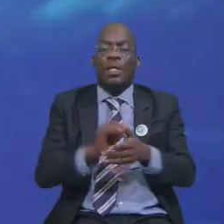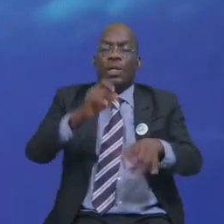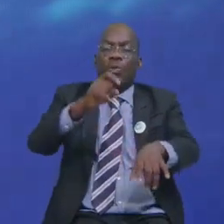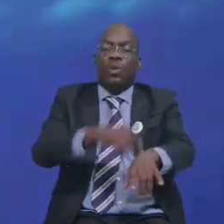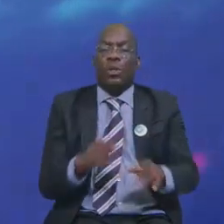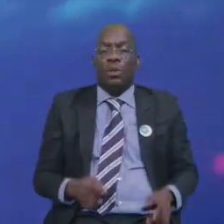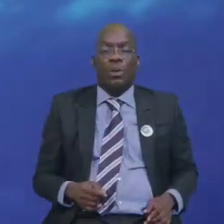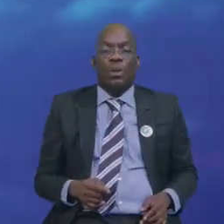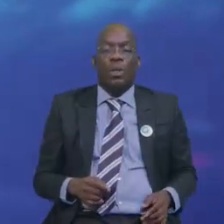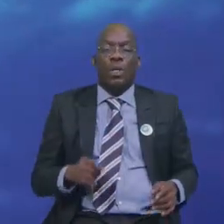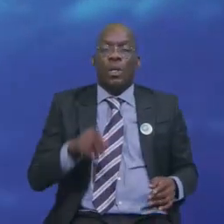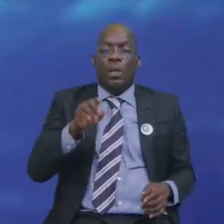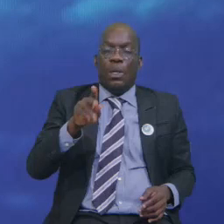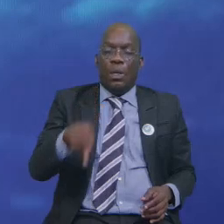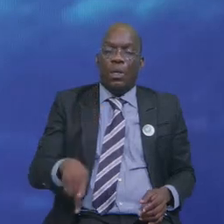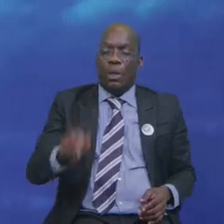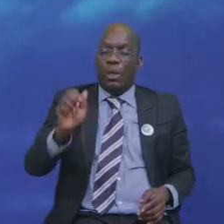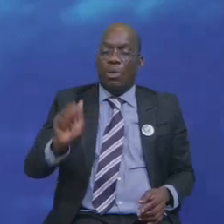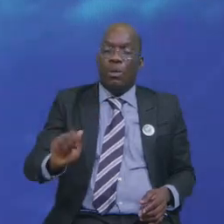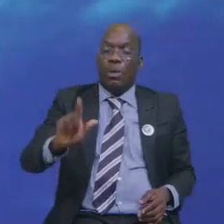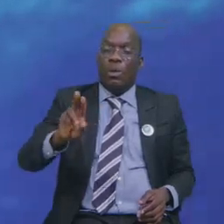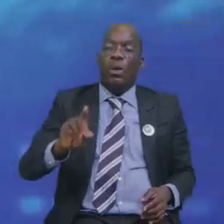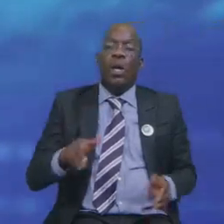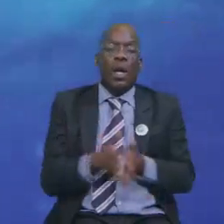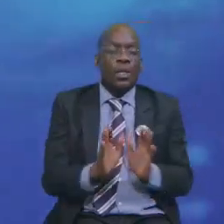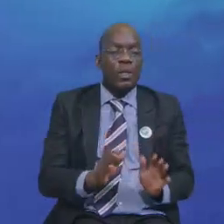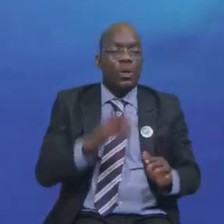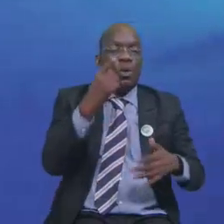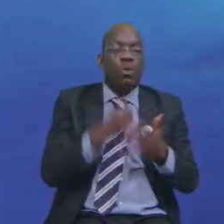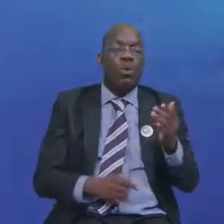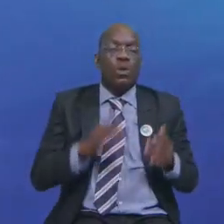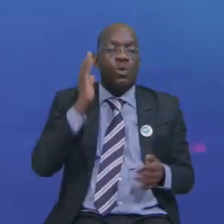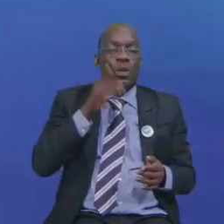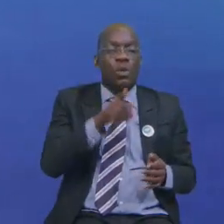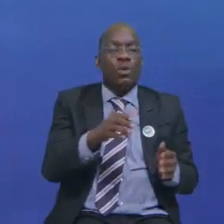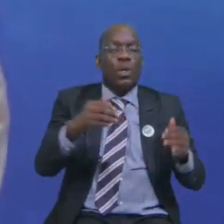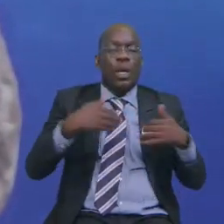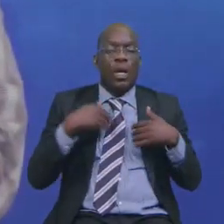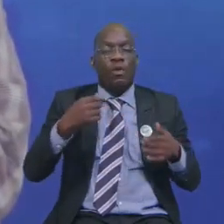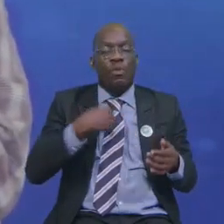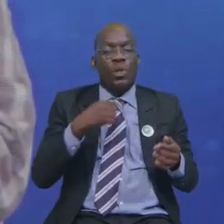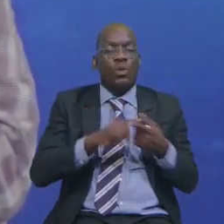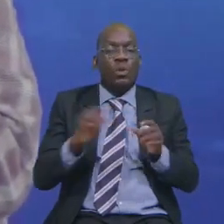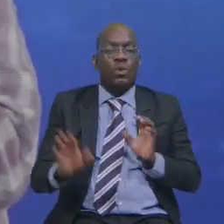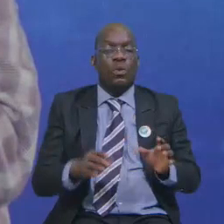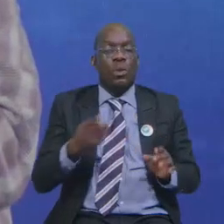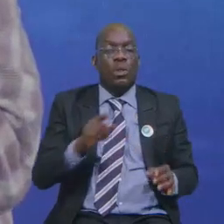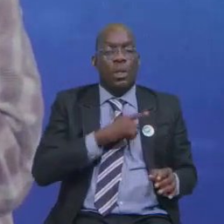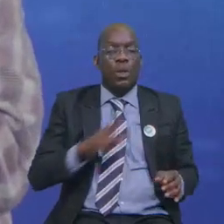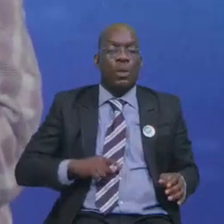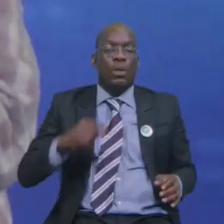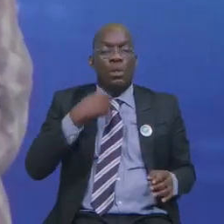asked, he says, what will thou have me to do? And the Lord said unto him, arise,